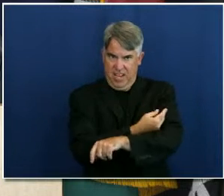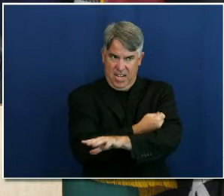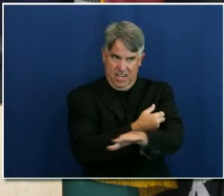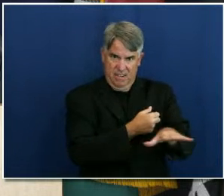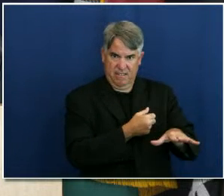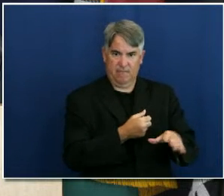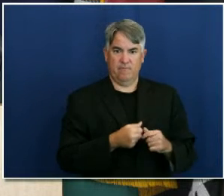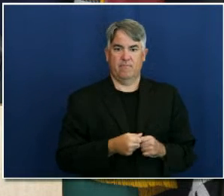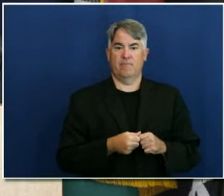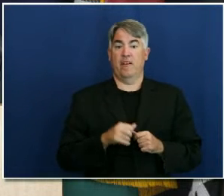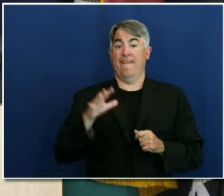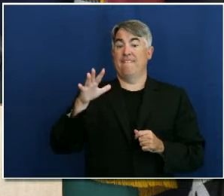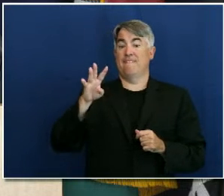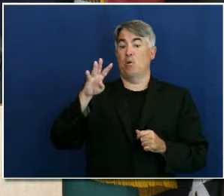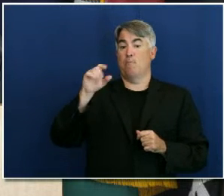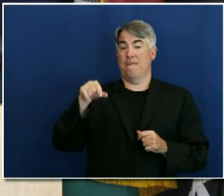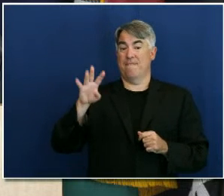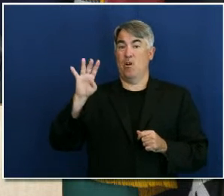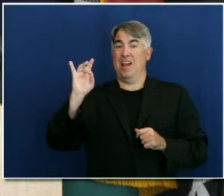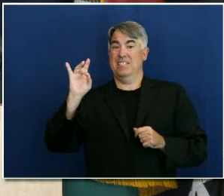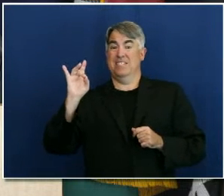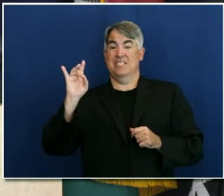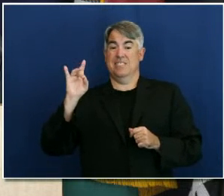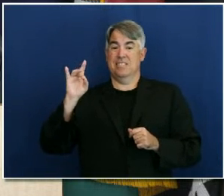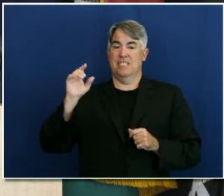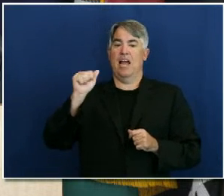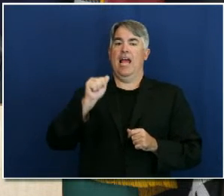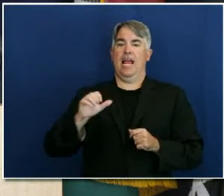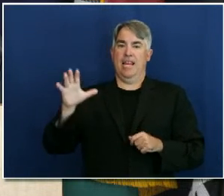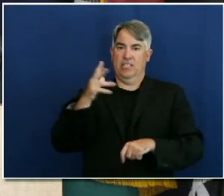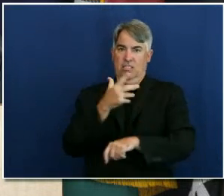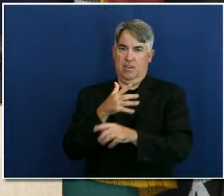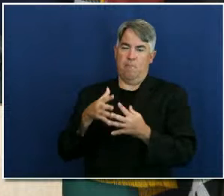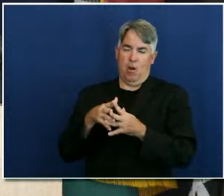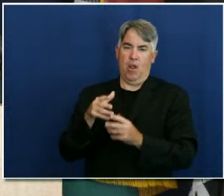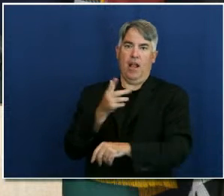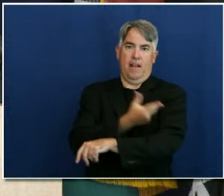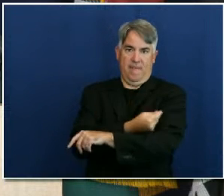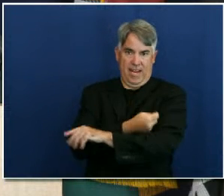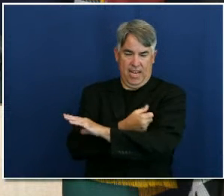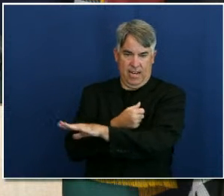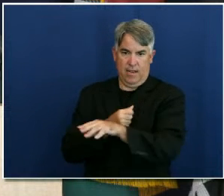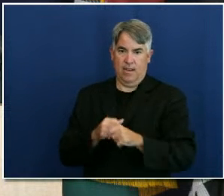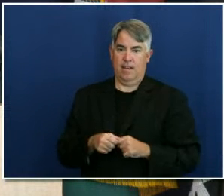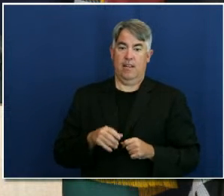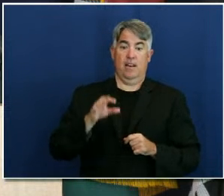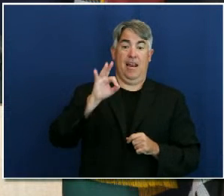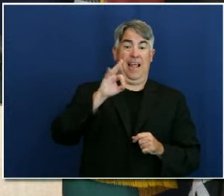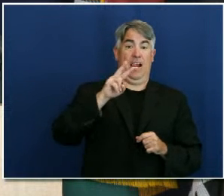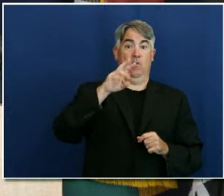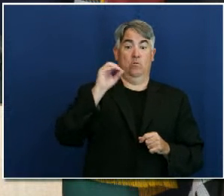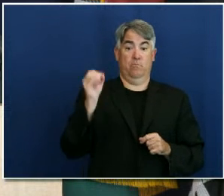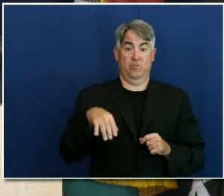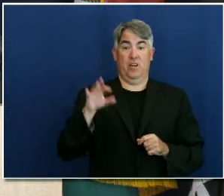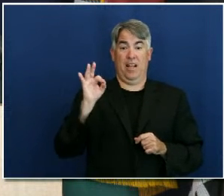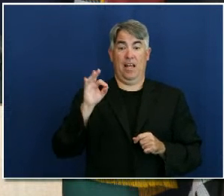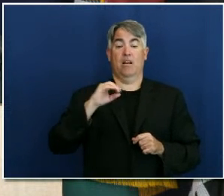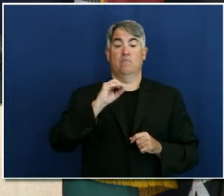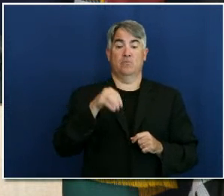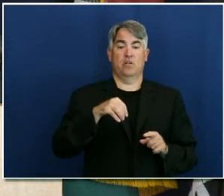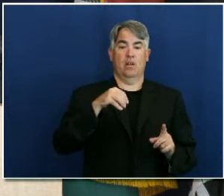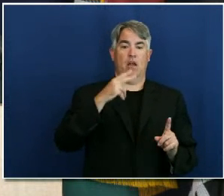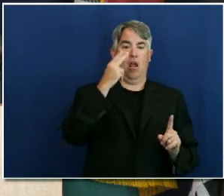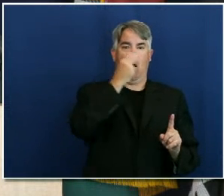eligible Asian American population has received their vaccine, as well as 92.9% of the Hawaiian and Pacific Islander population has also